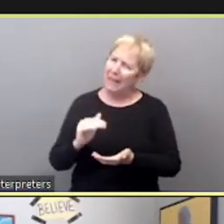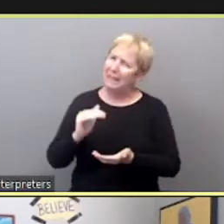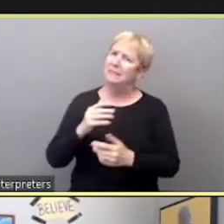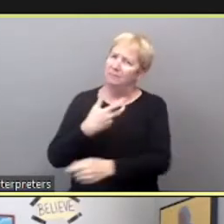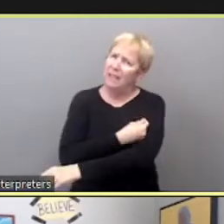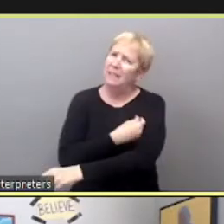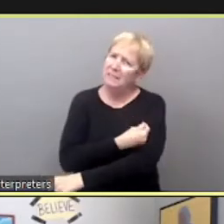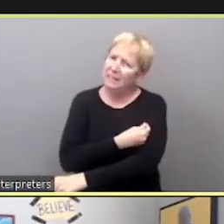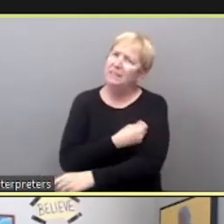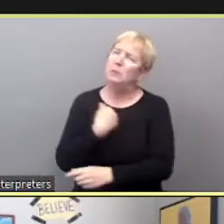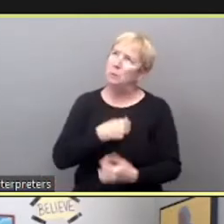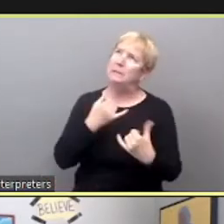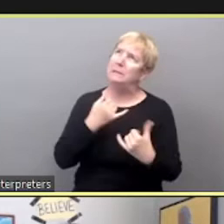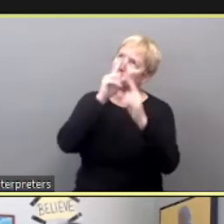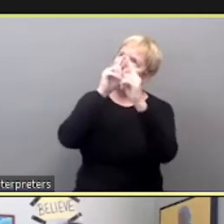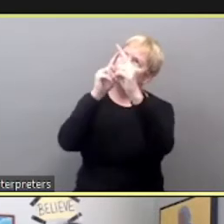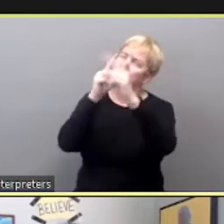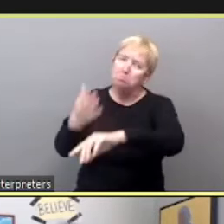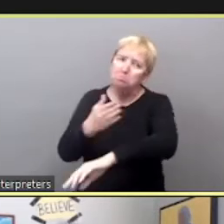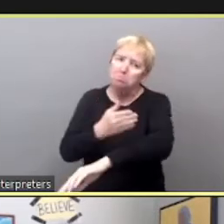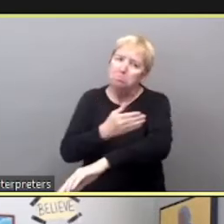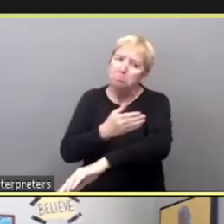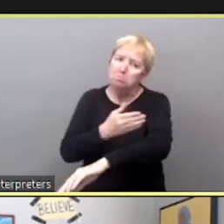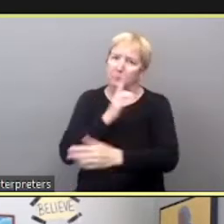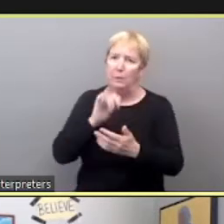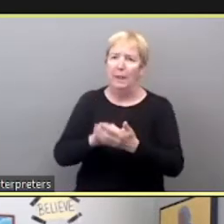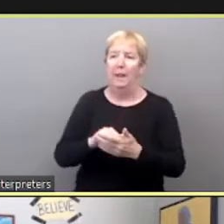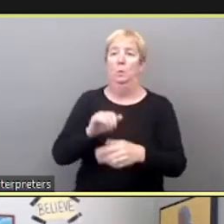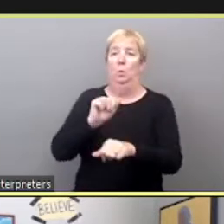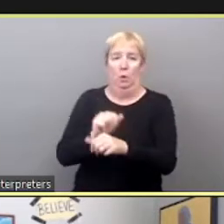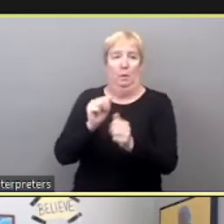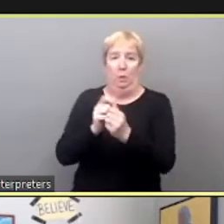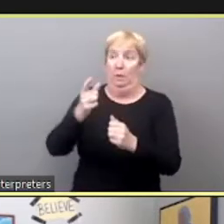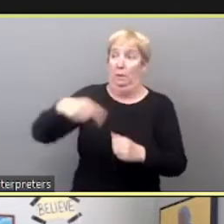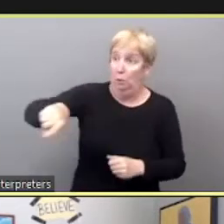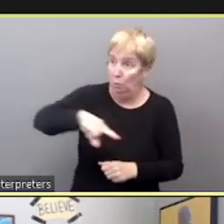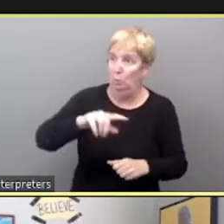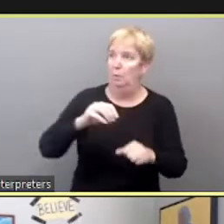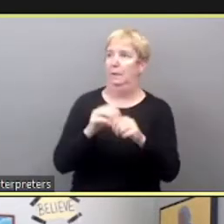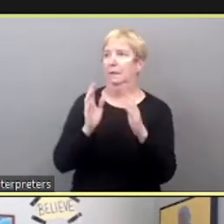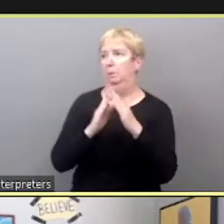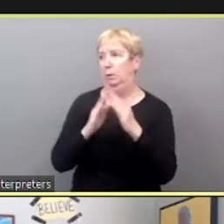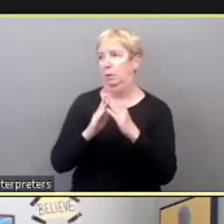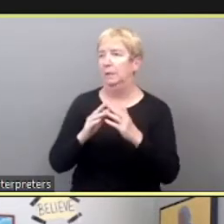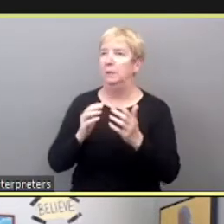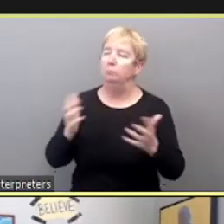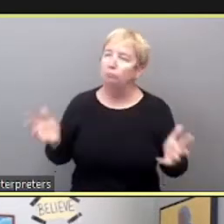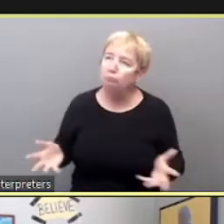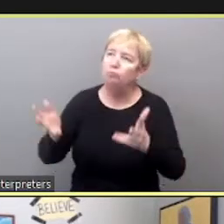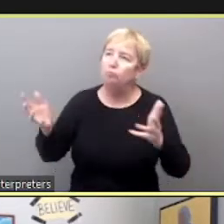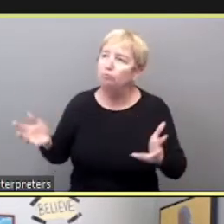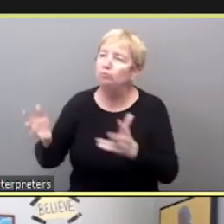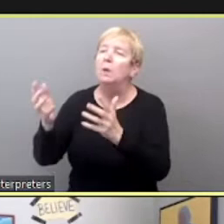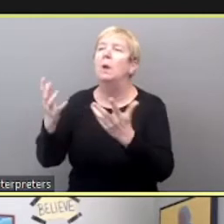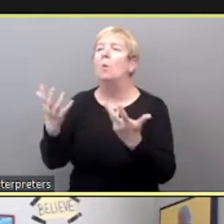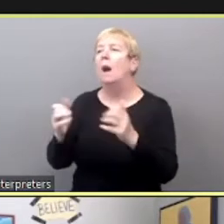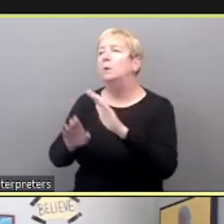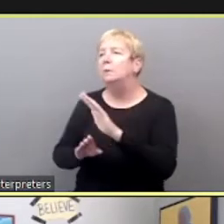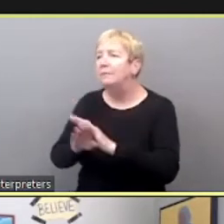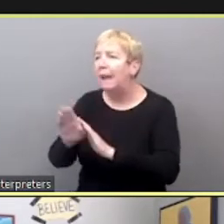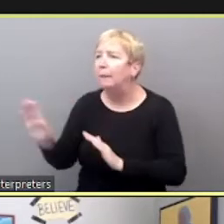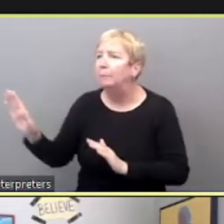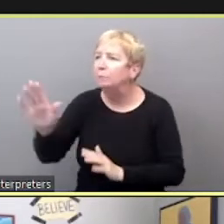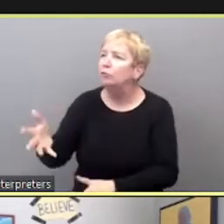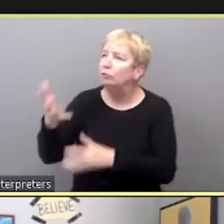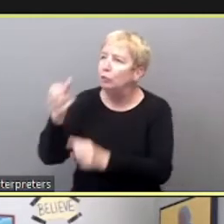working on that, different ways, working with all of you in the community to keep on helping people gain trust and